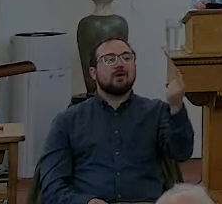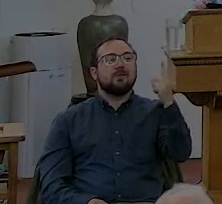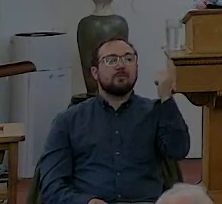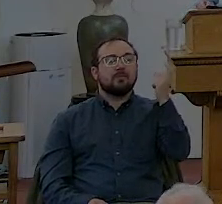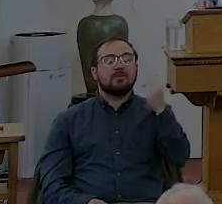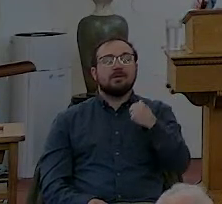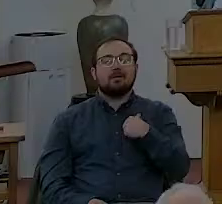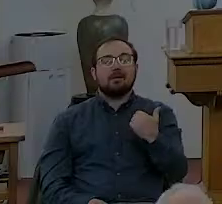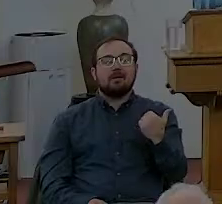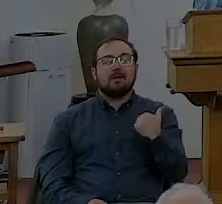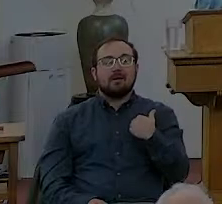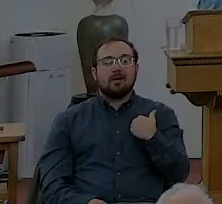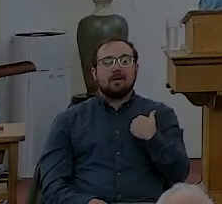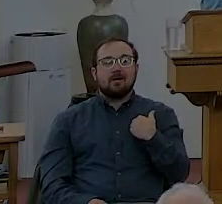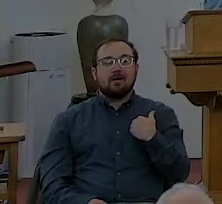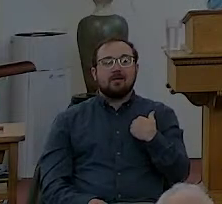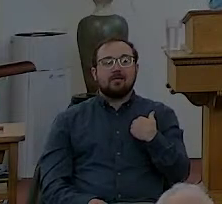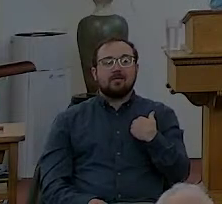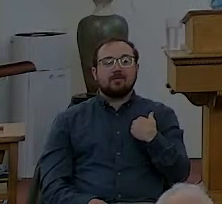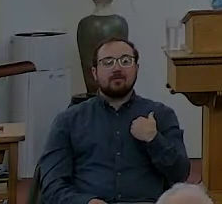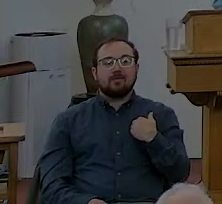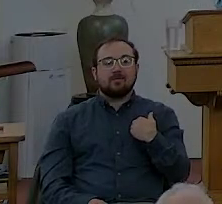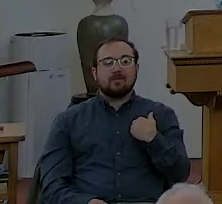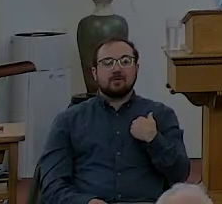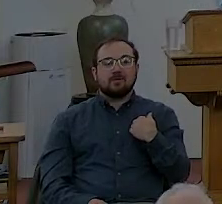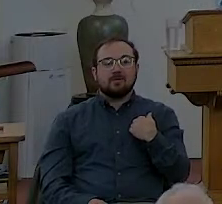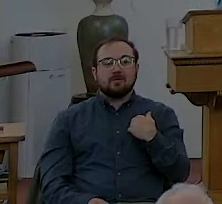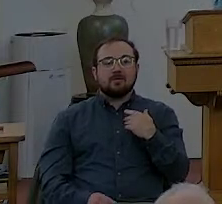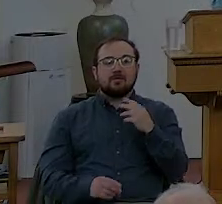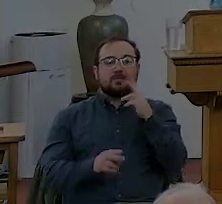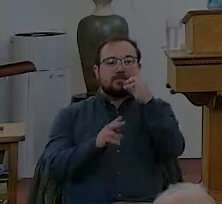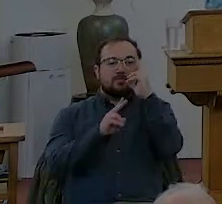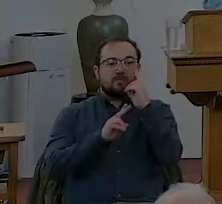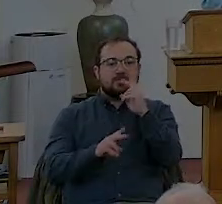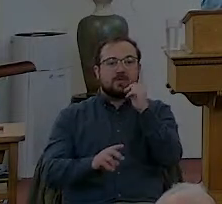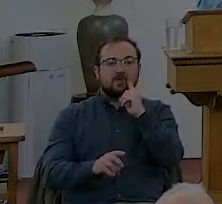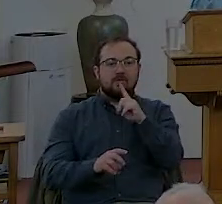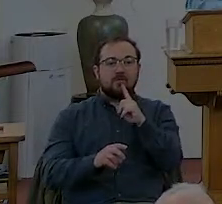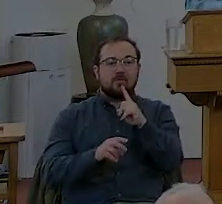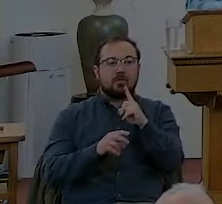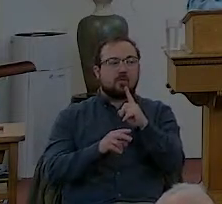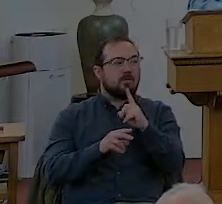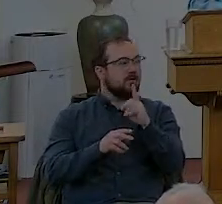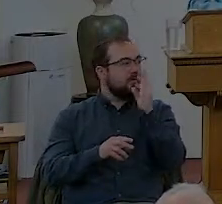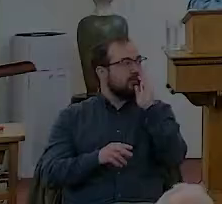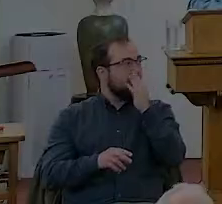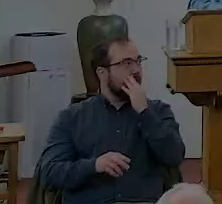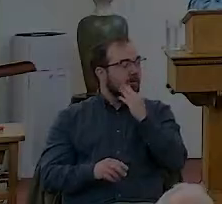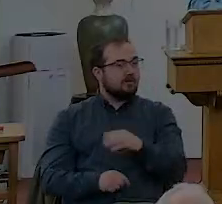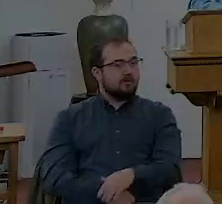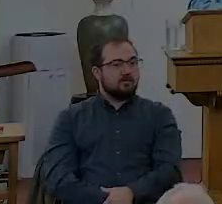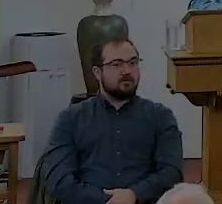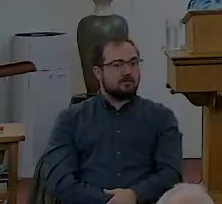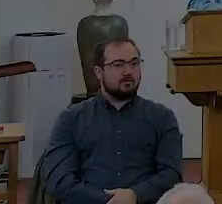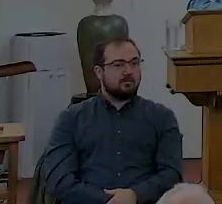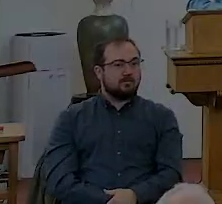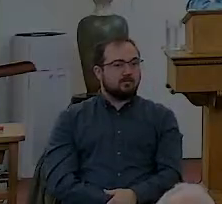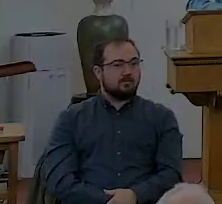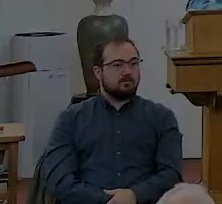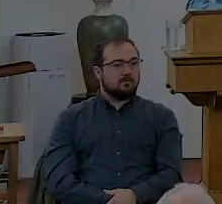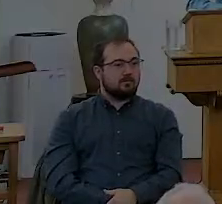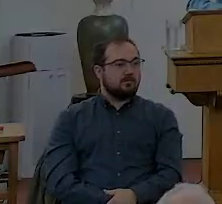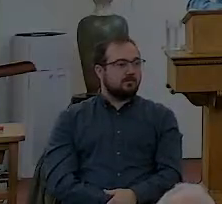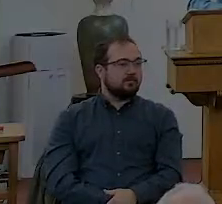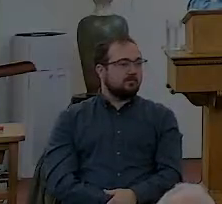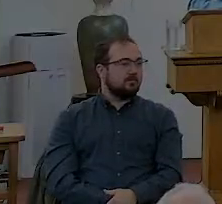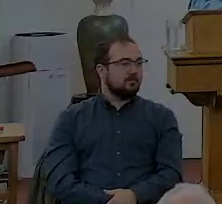Because I have the consecration of the flowers. The consecration. Oh, there we go. There